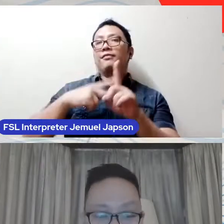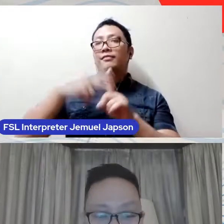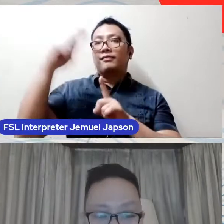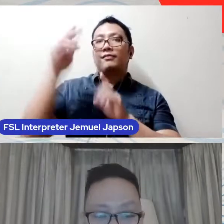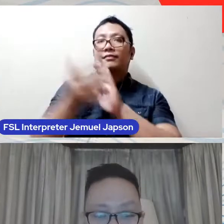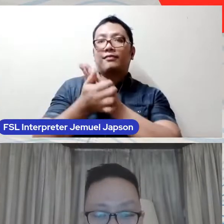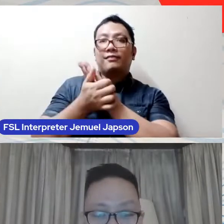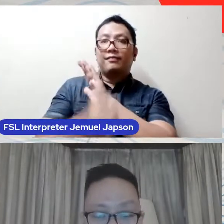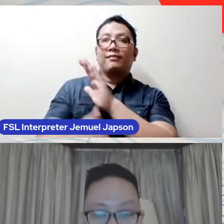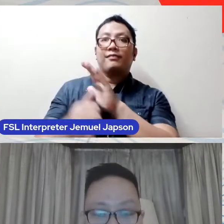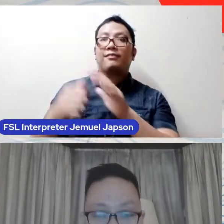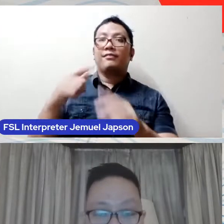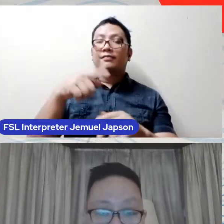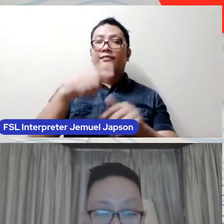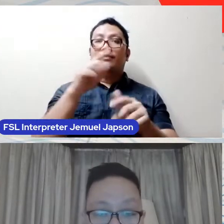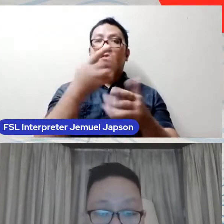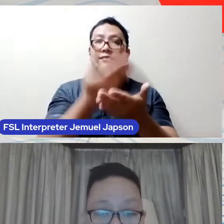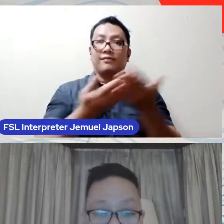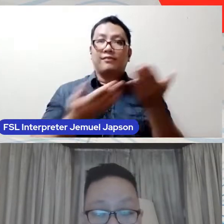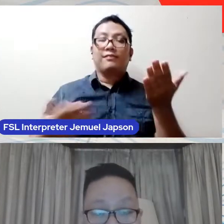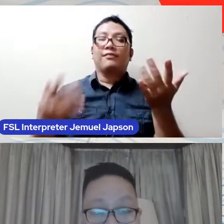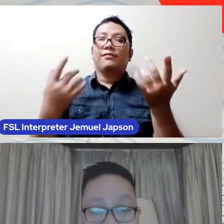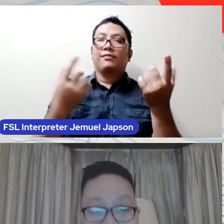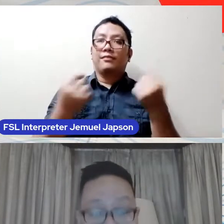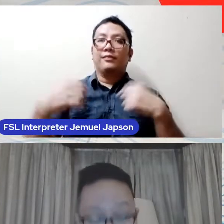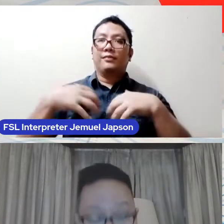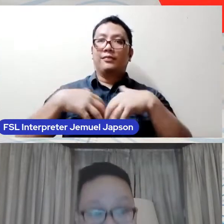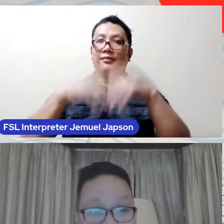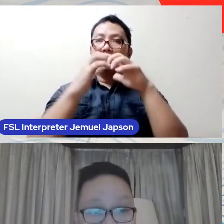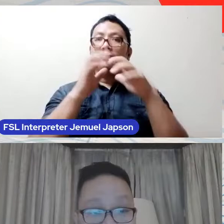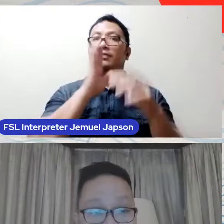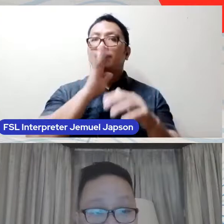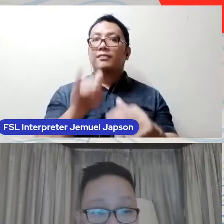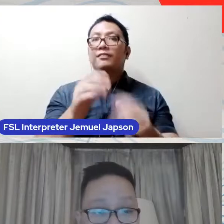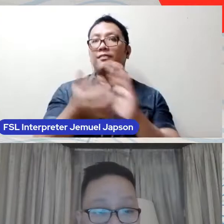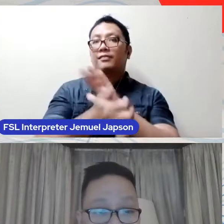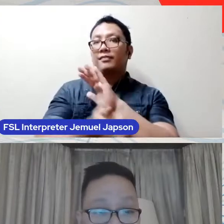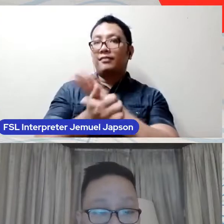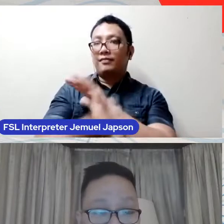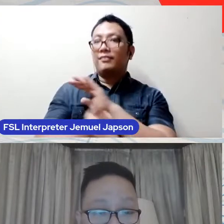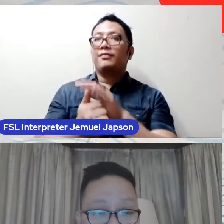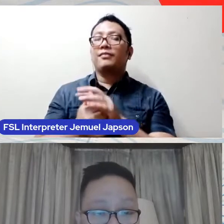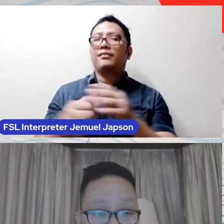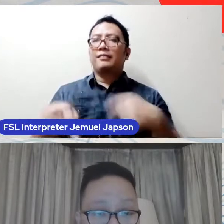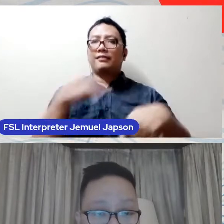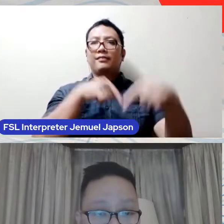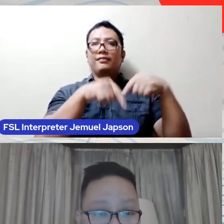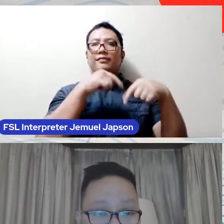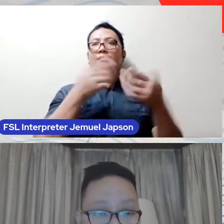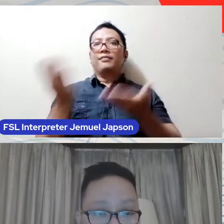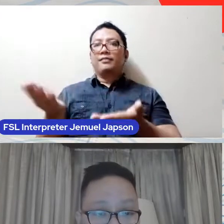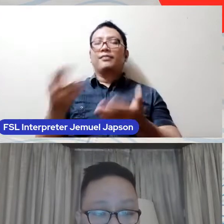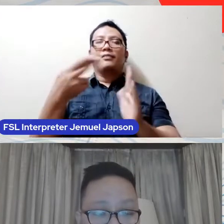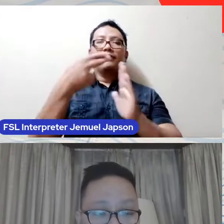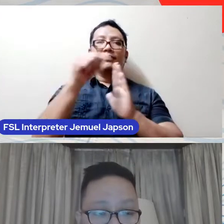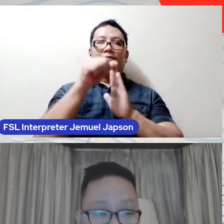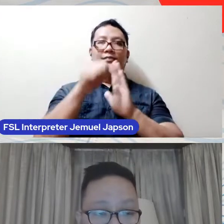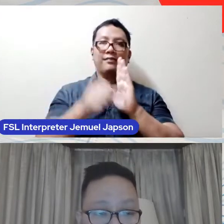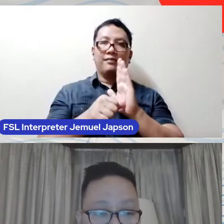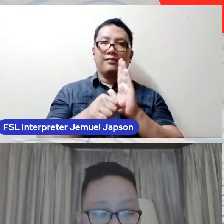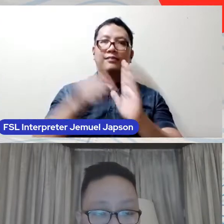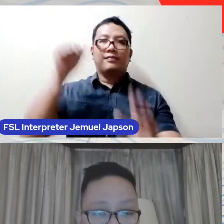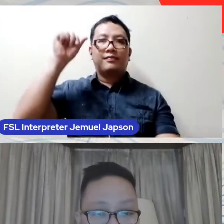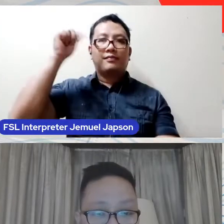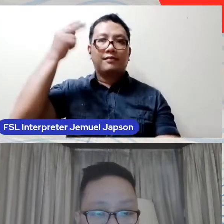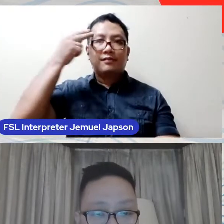were built and formed by experts. Okay, balik po ako kay Attorney Helen. Attorney Helen,